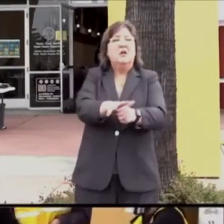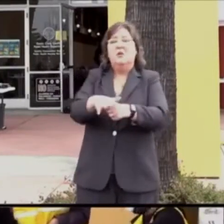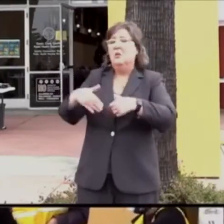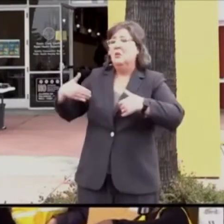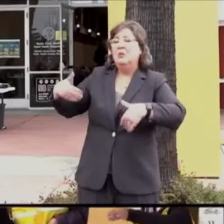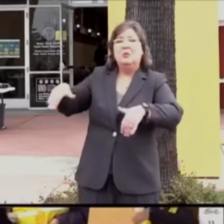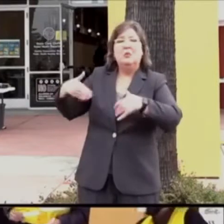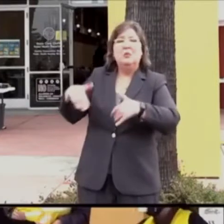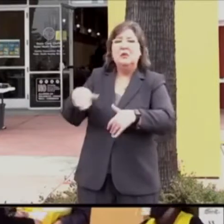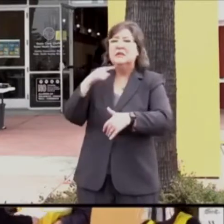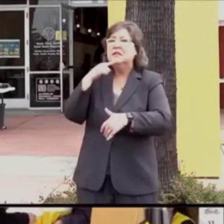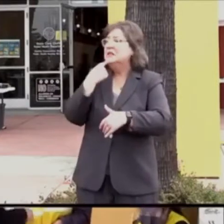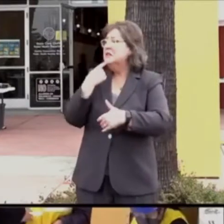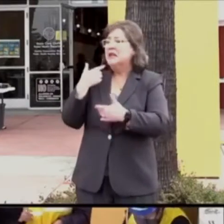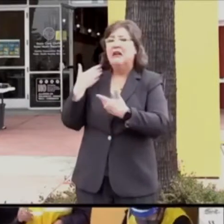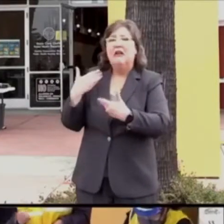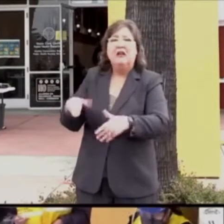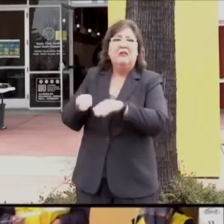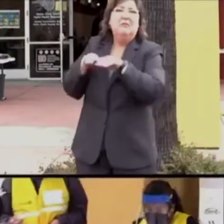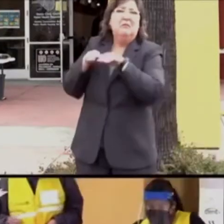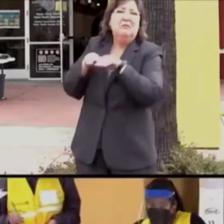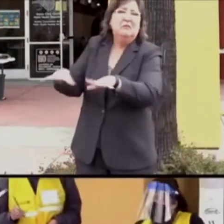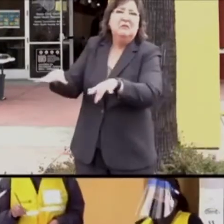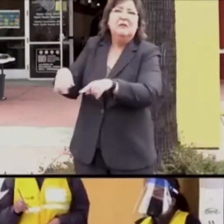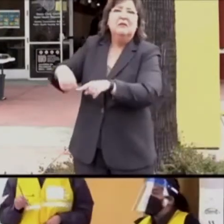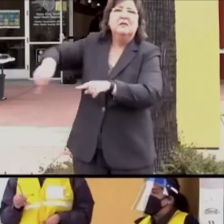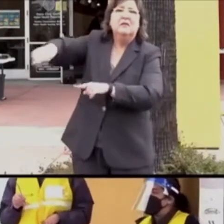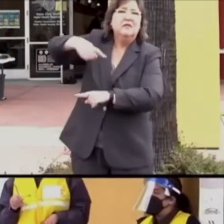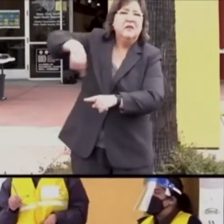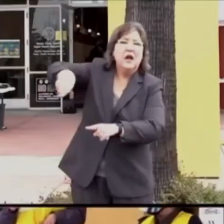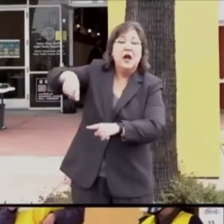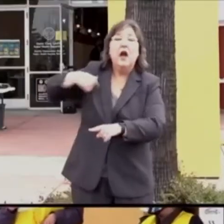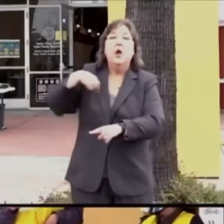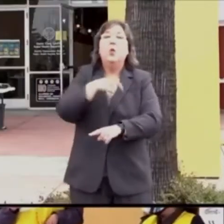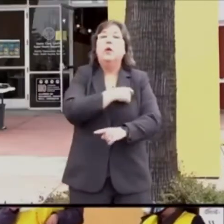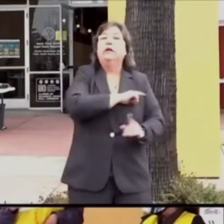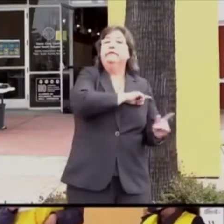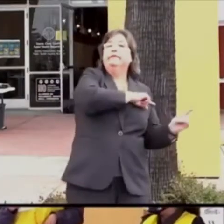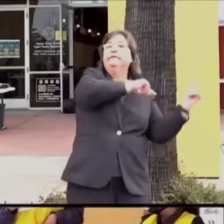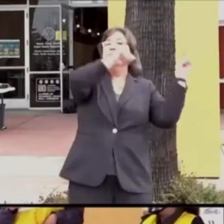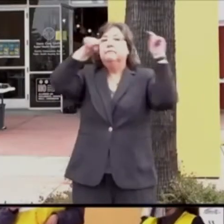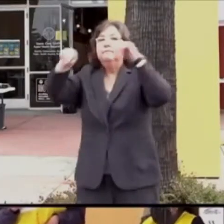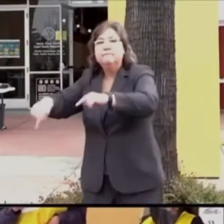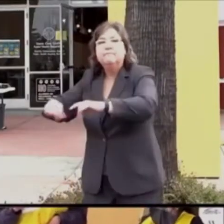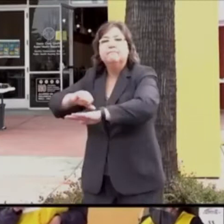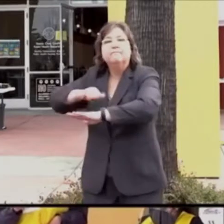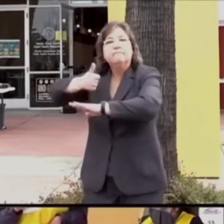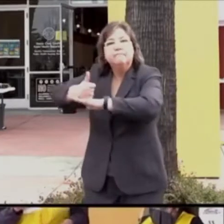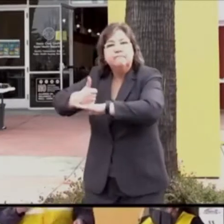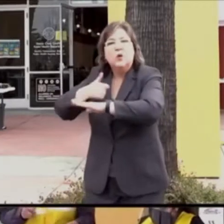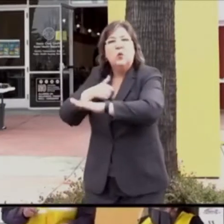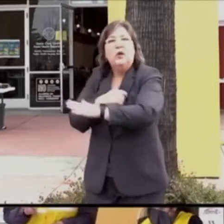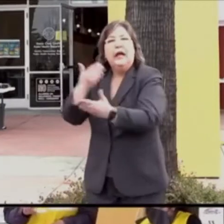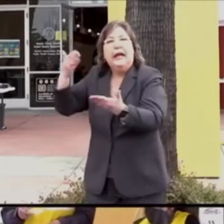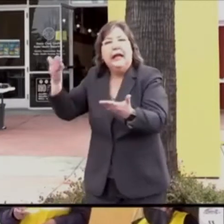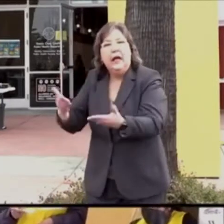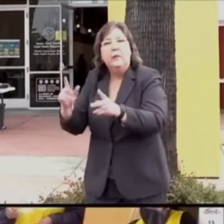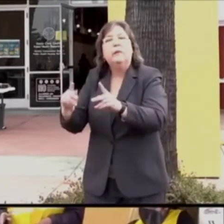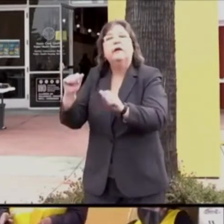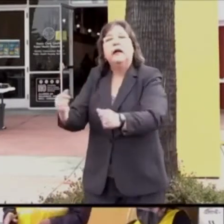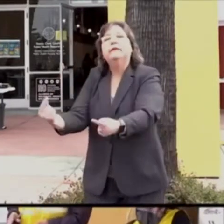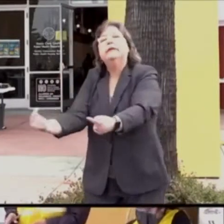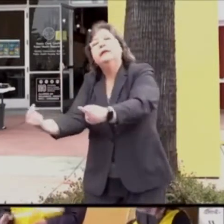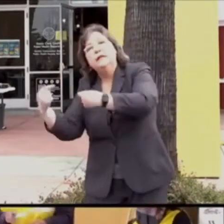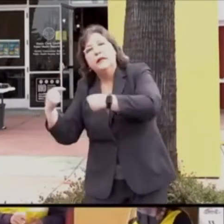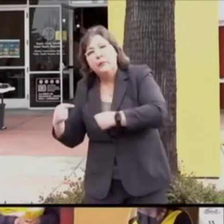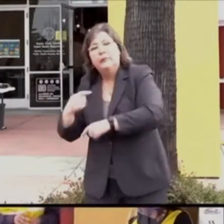community, right into the neighborhoods, and be able to be present where people need our services. In addition, we're in a